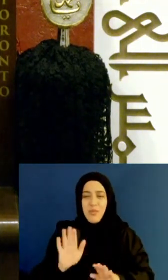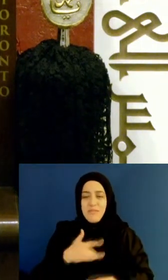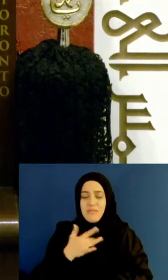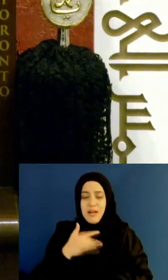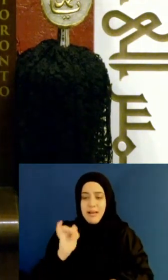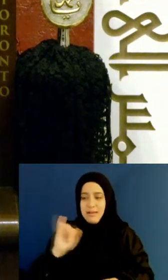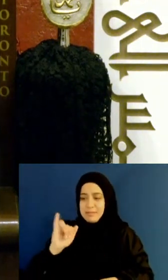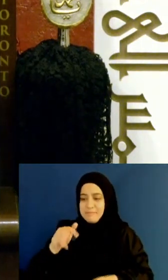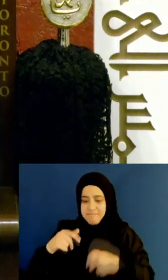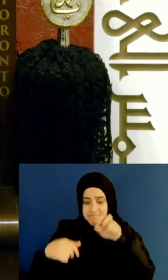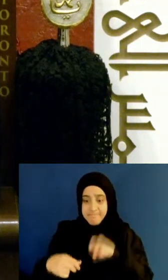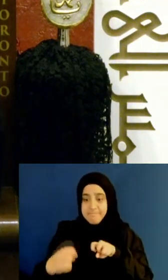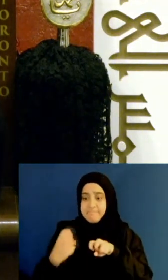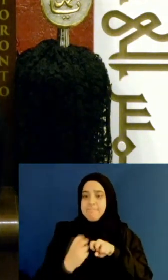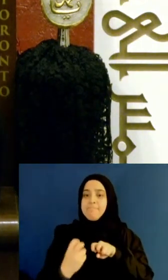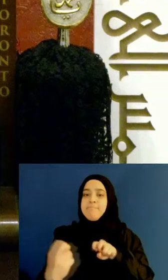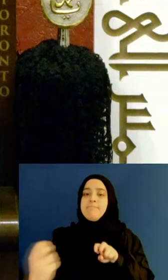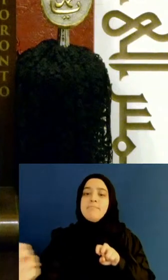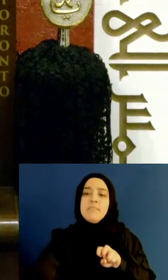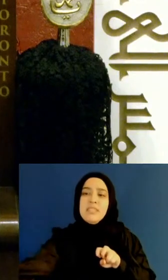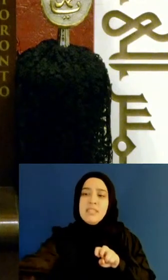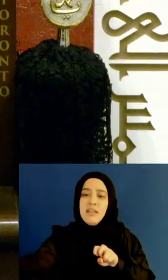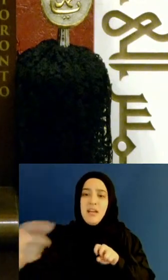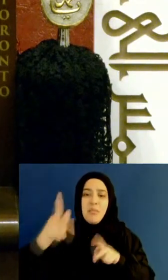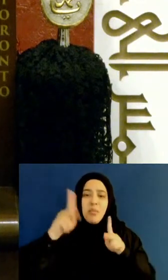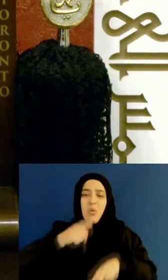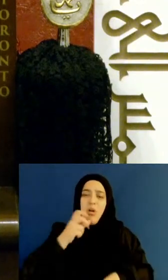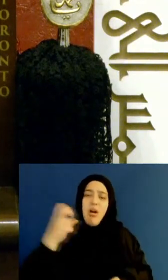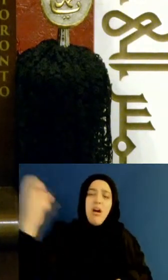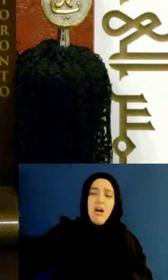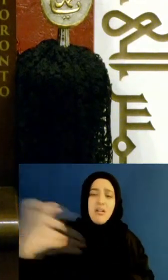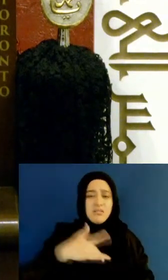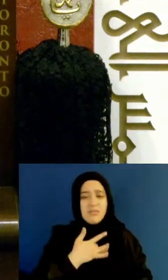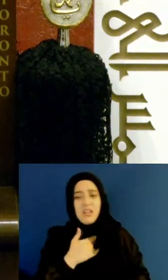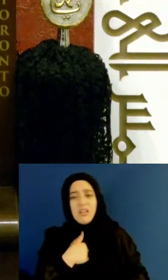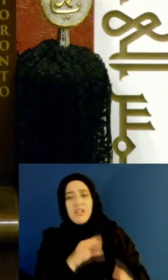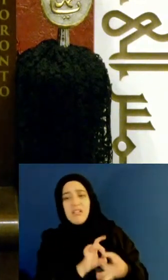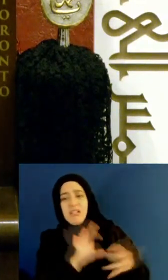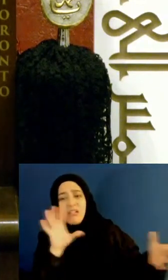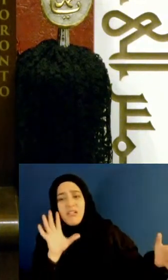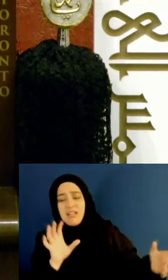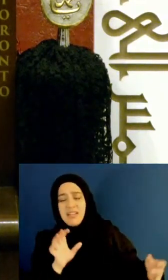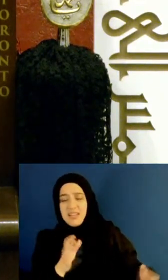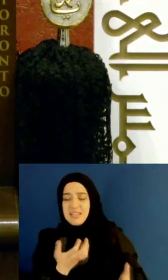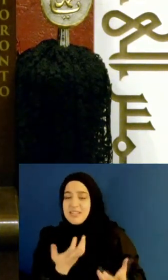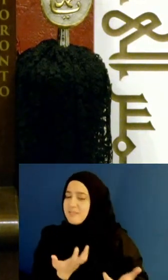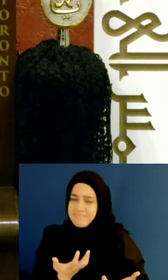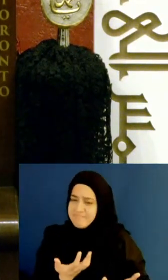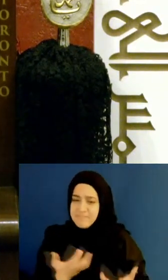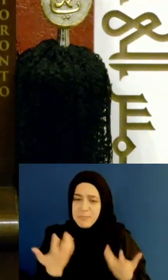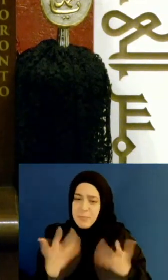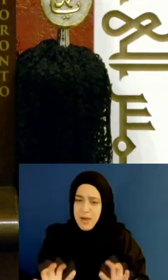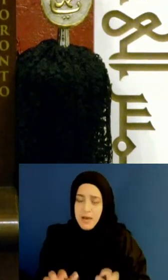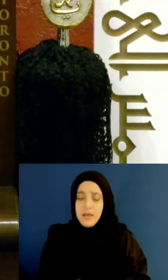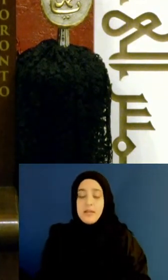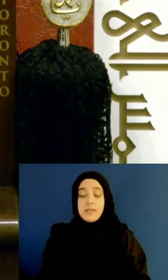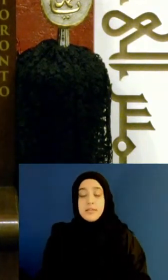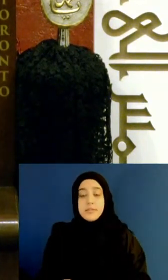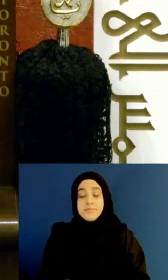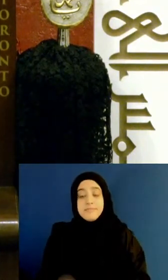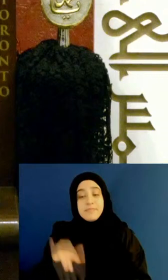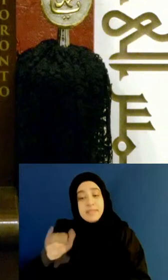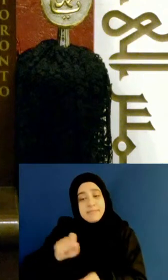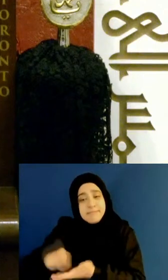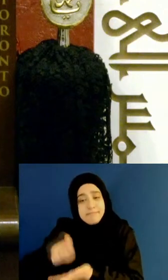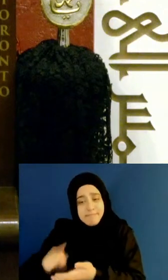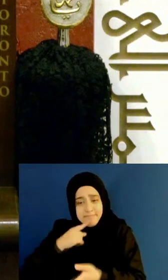furthest from Rasulullah. They would sit in a circle. Hadith goes on to say that when Rasulullah would speak to people